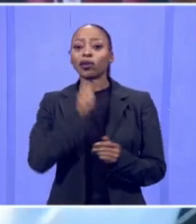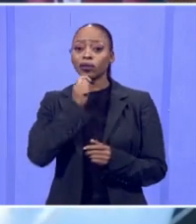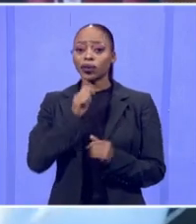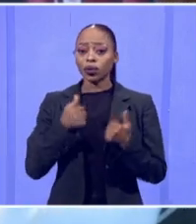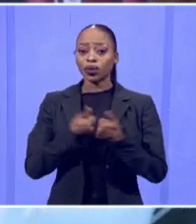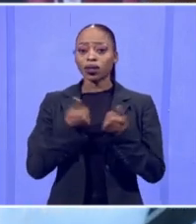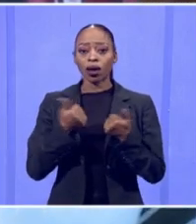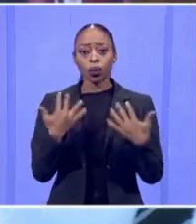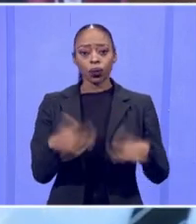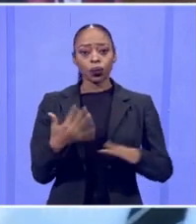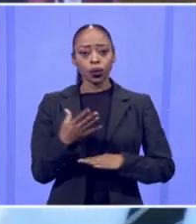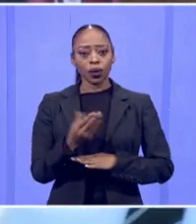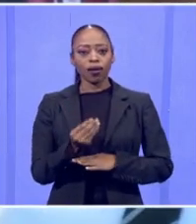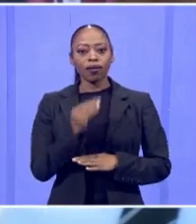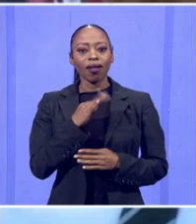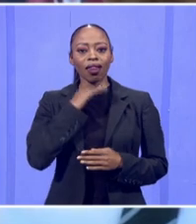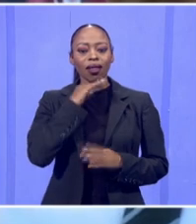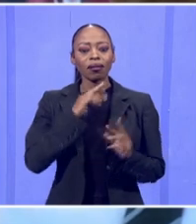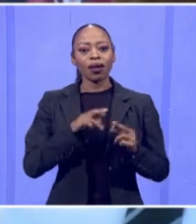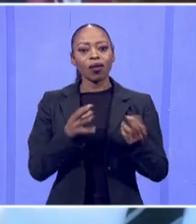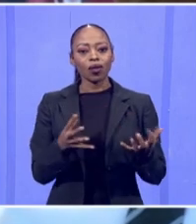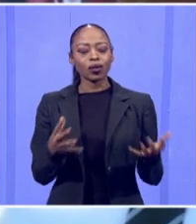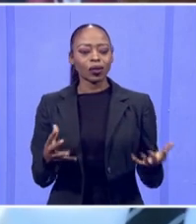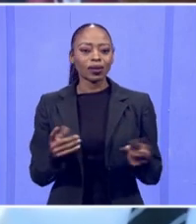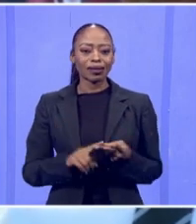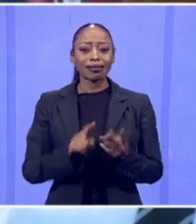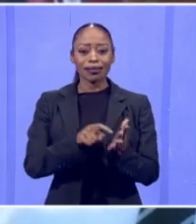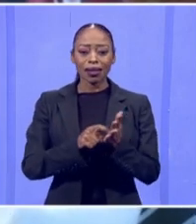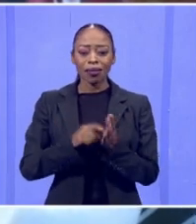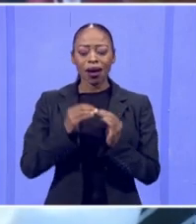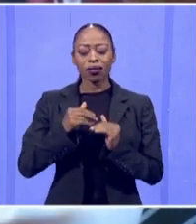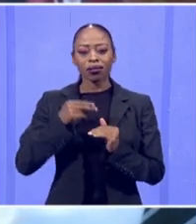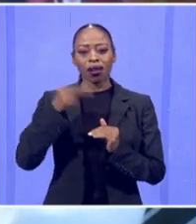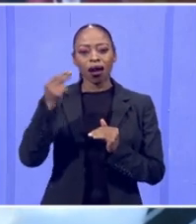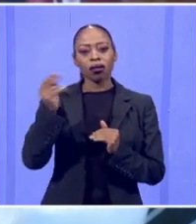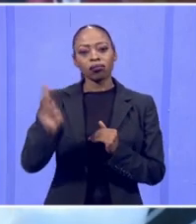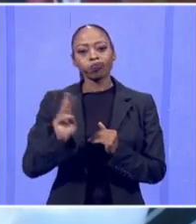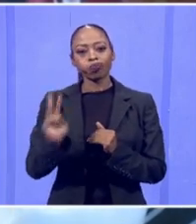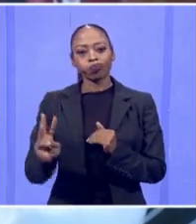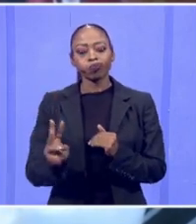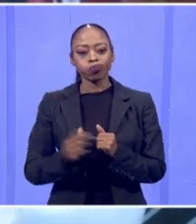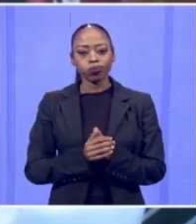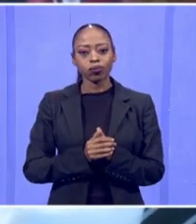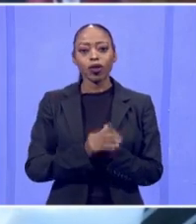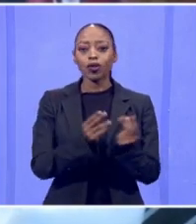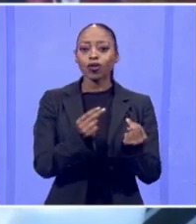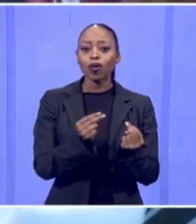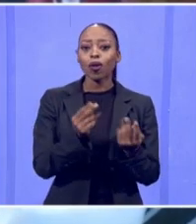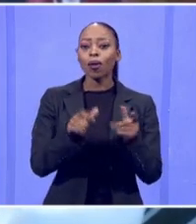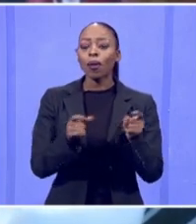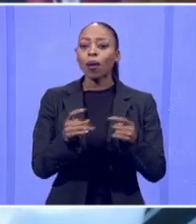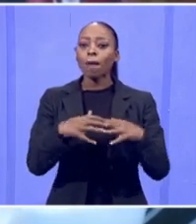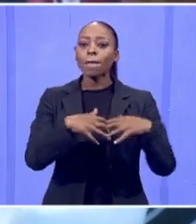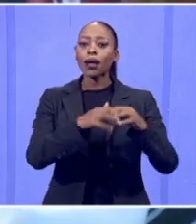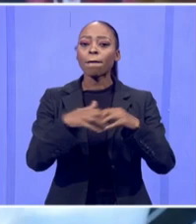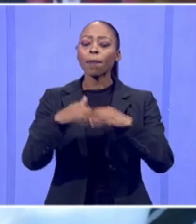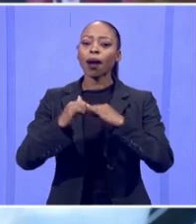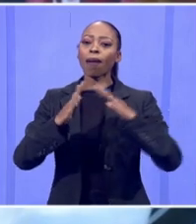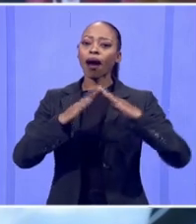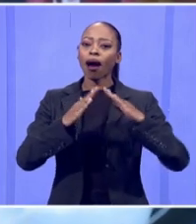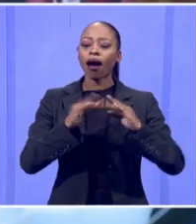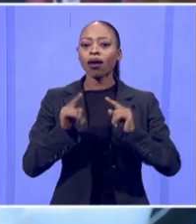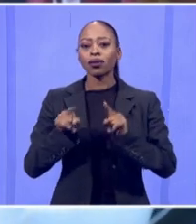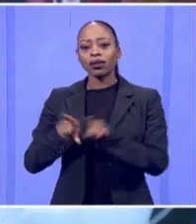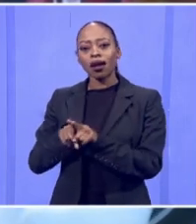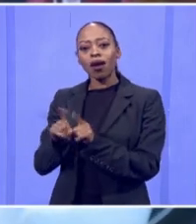with infrastructure. We have limited resources, we have huge demands. We have to deal with new settlements. In the meantime, we have to do